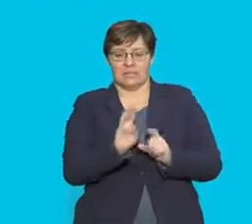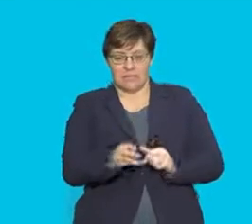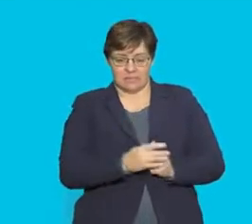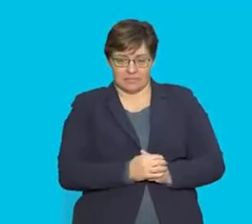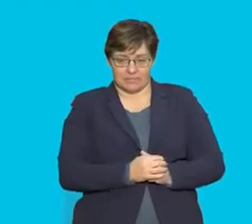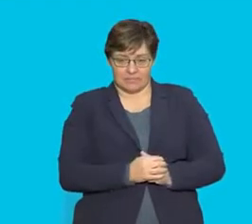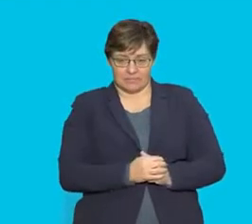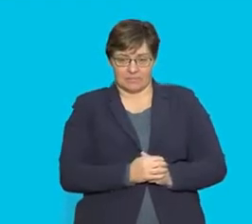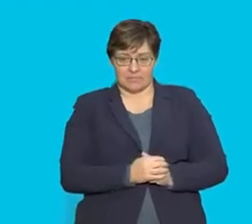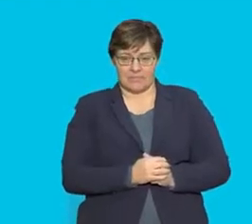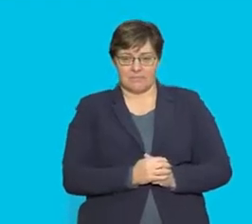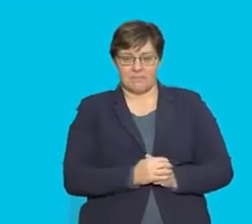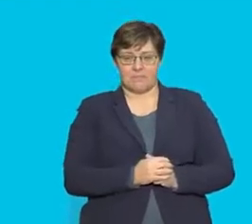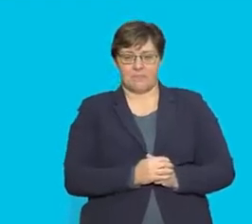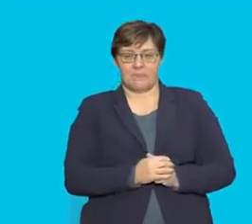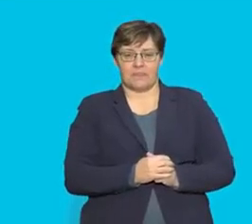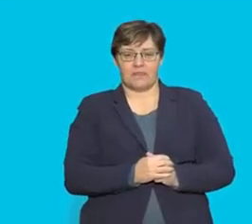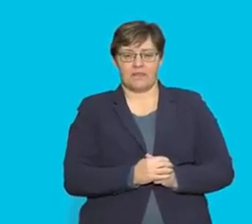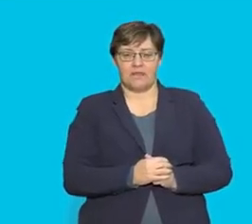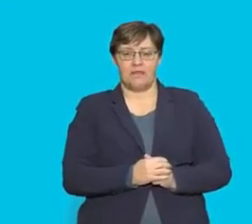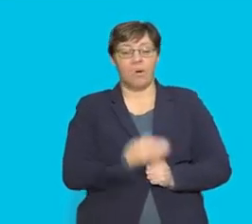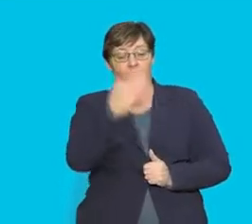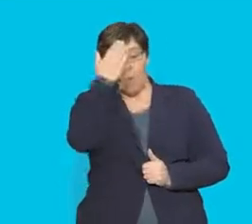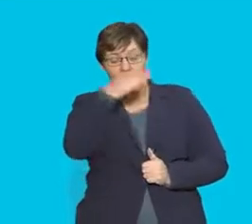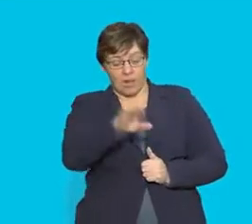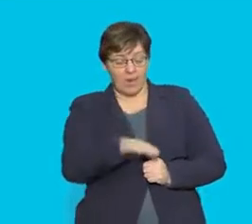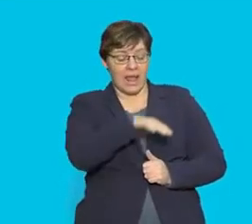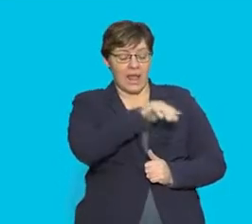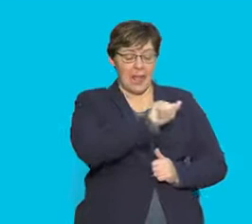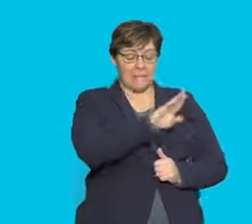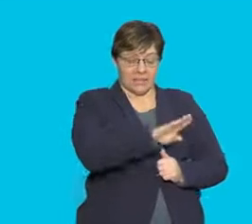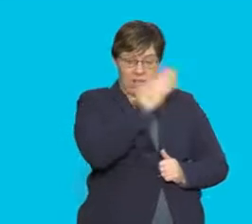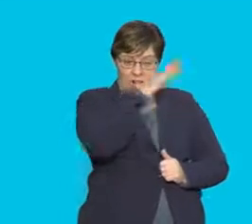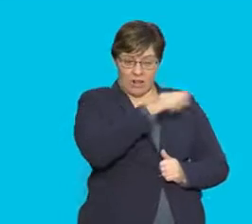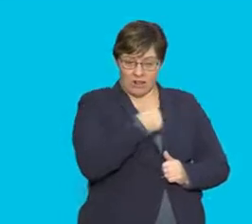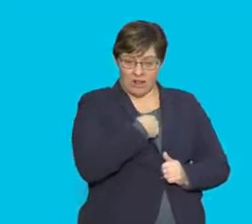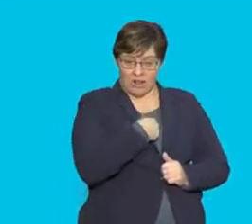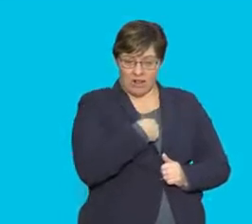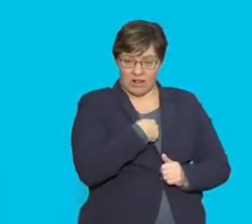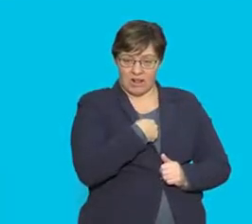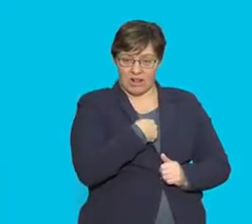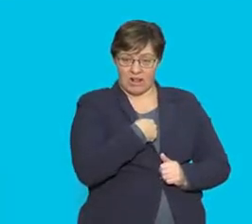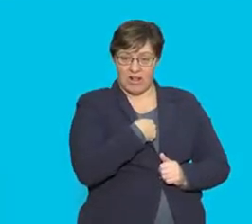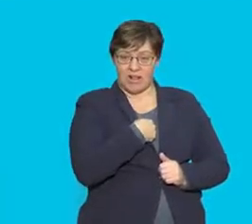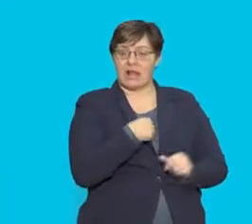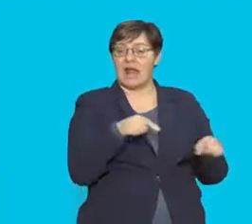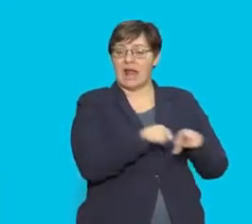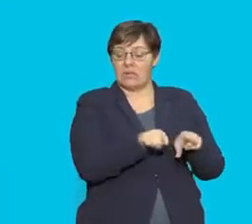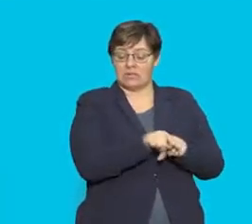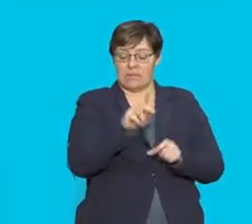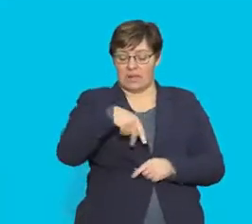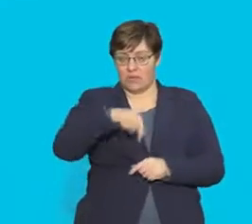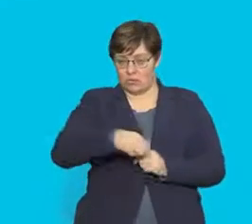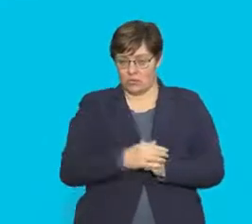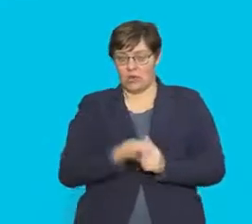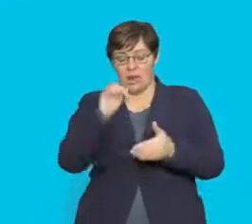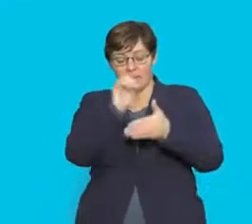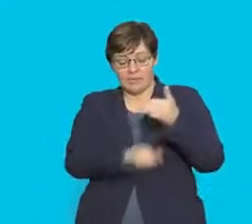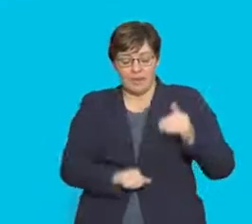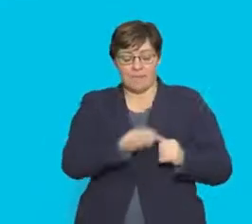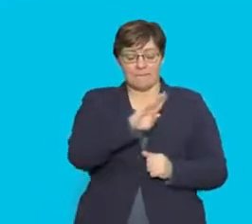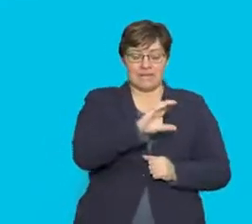have. Now, also, since I know what A, B is, which is my P, Q, I'm subtracting,